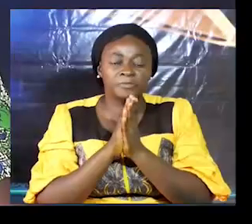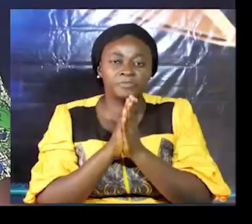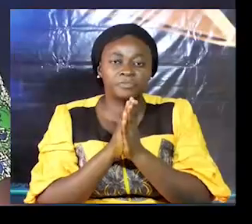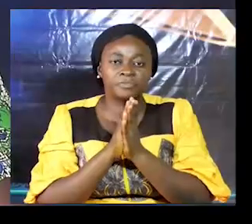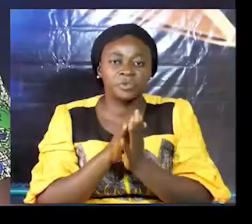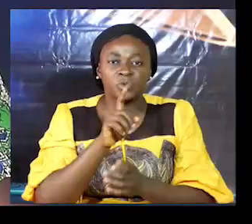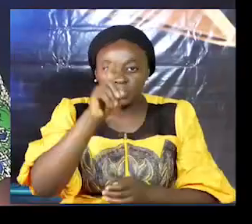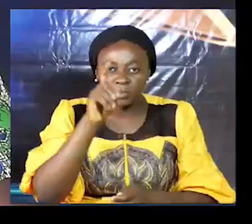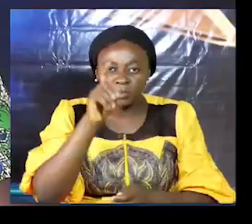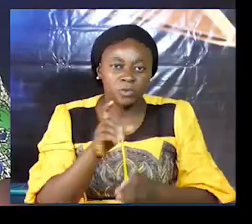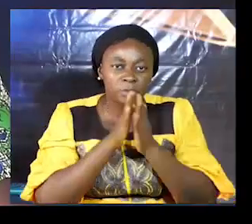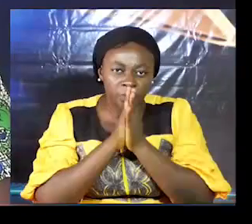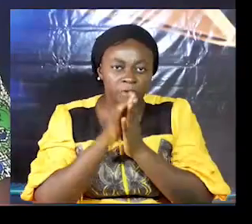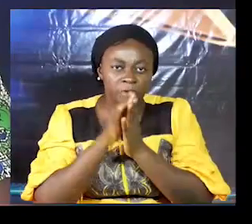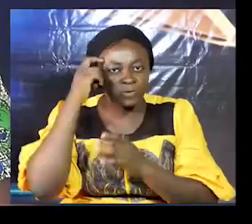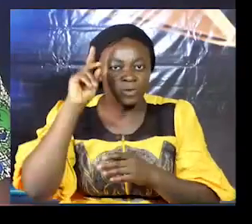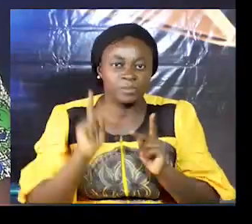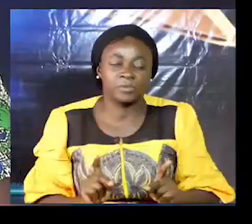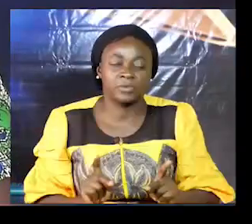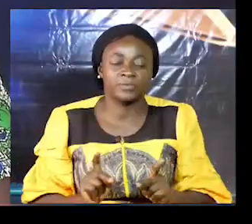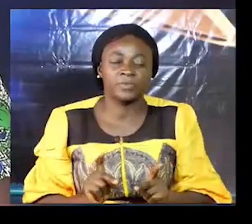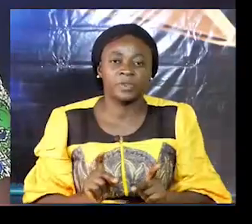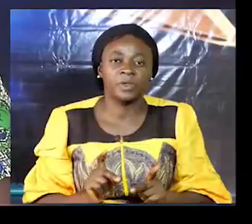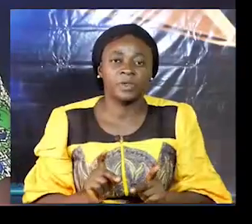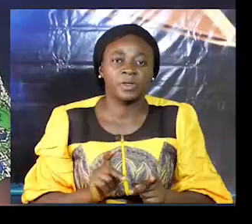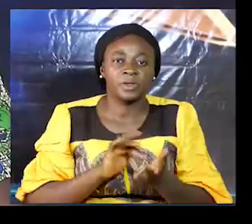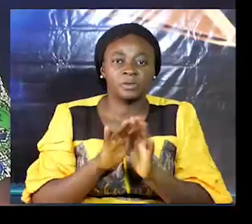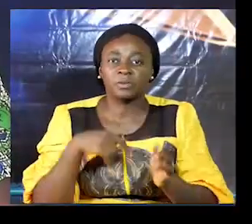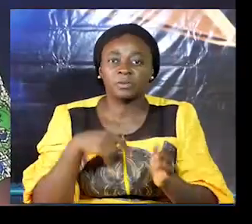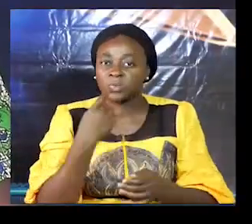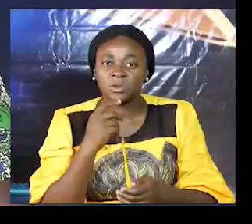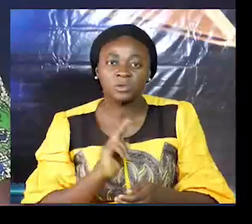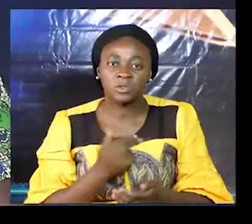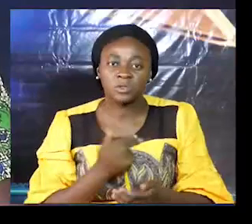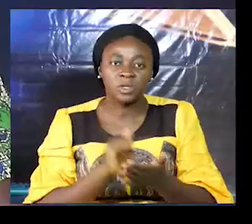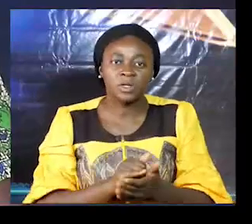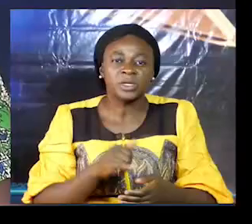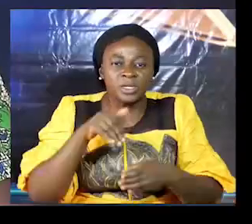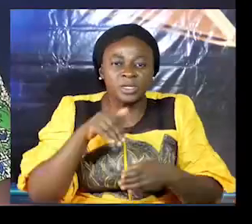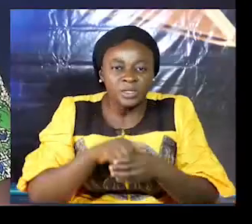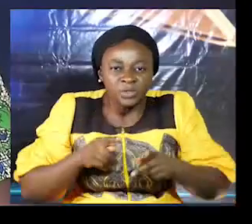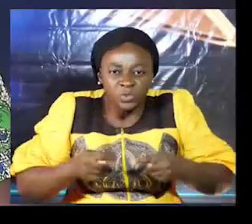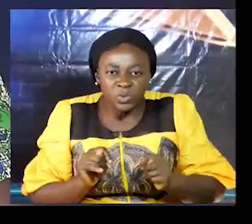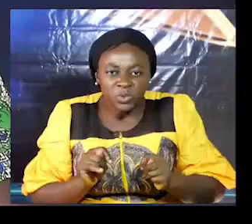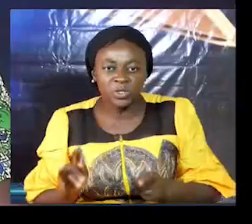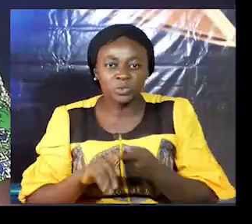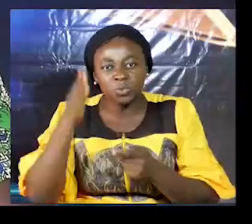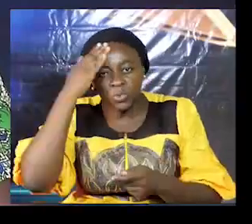chapter 12, verse 1 and 2. The Bible says, in trying to even know the will of God for marriage, look at what that scripture